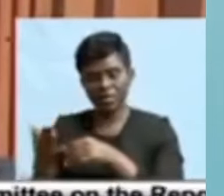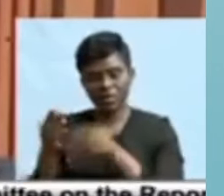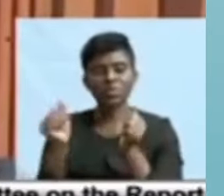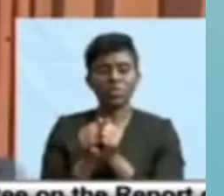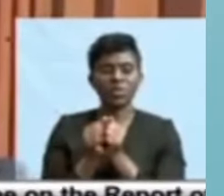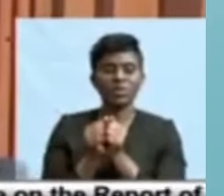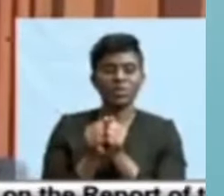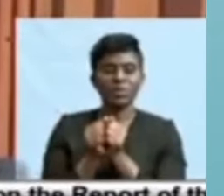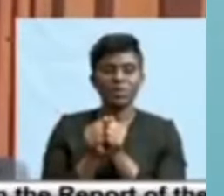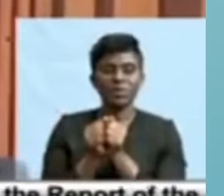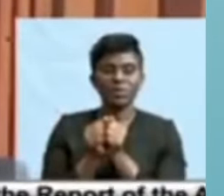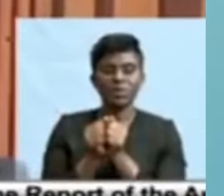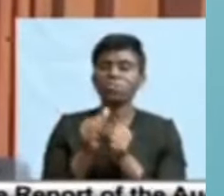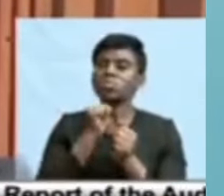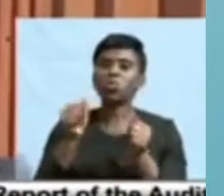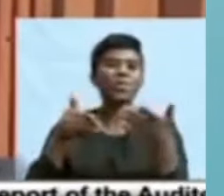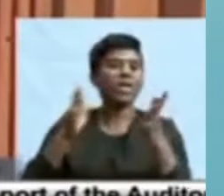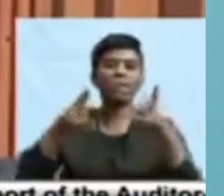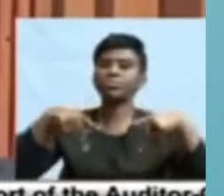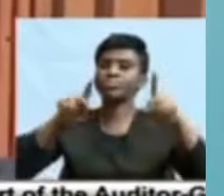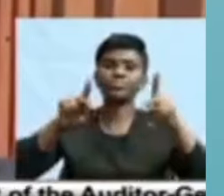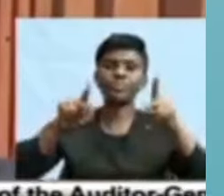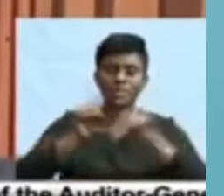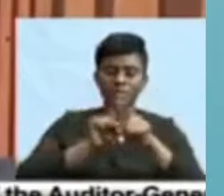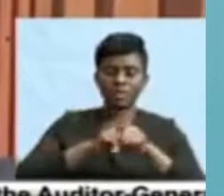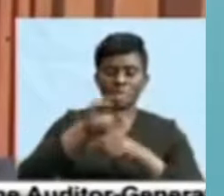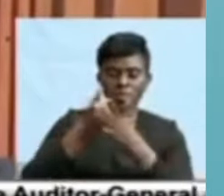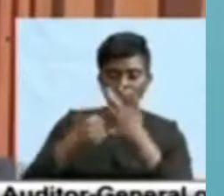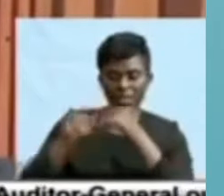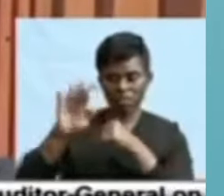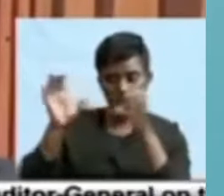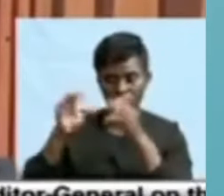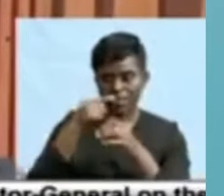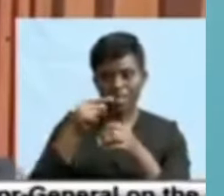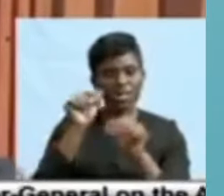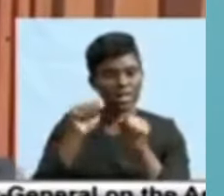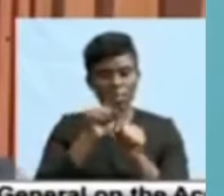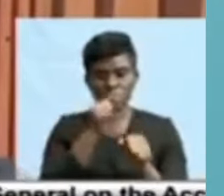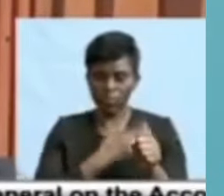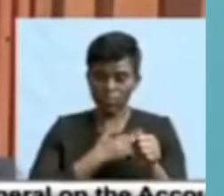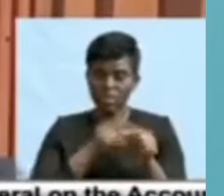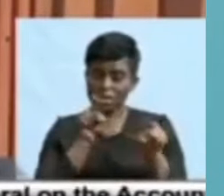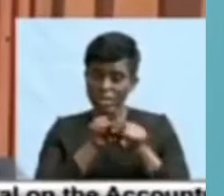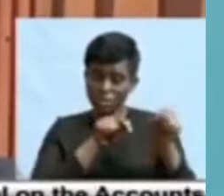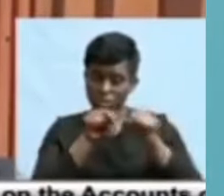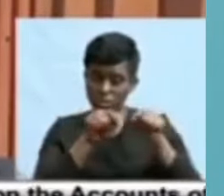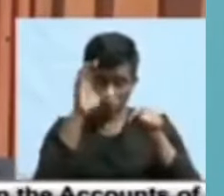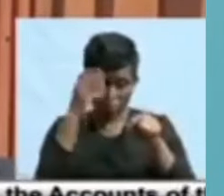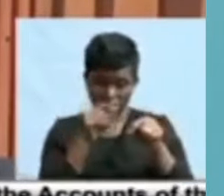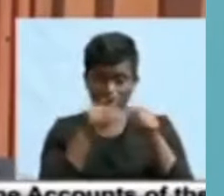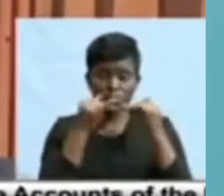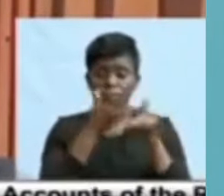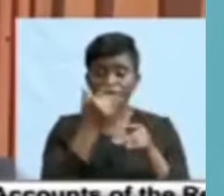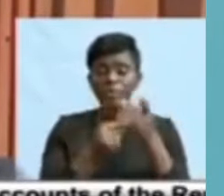with unauthorized payments, and then your committee is saying, is telling the controlling officers